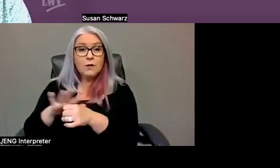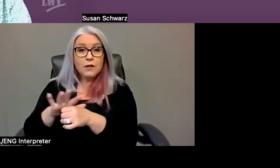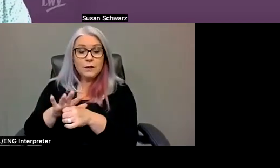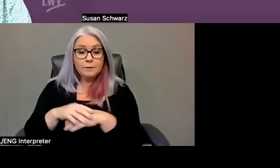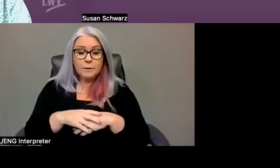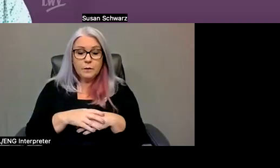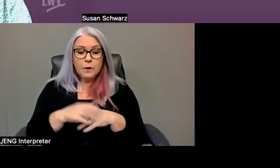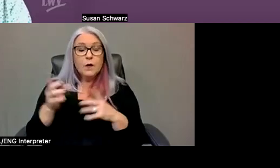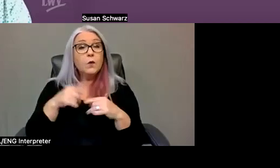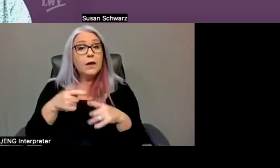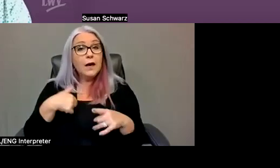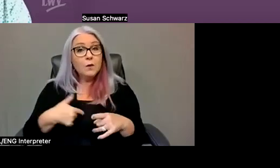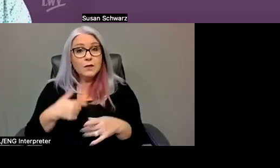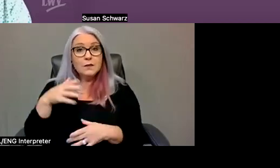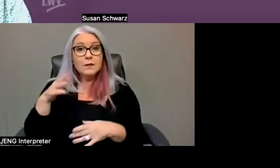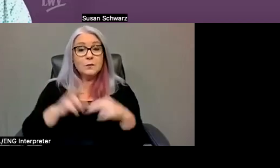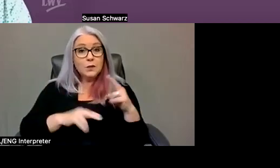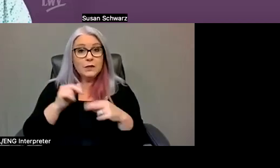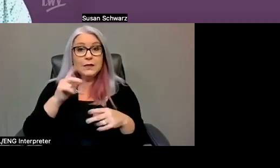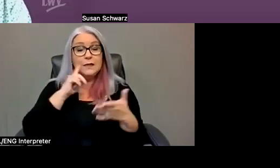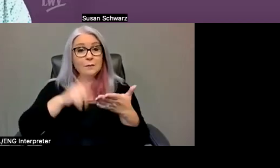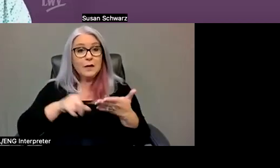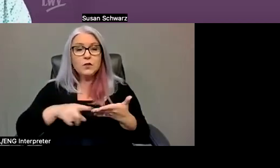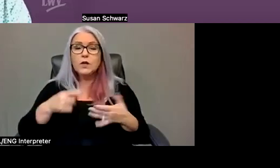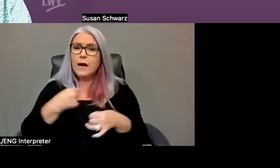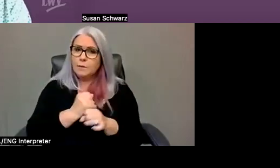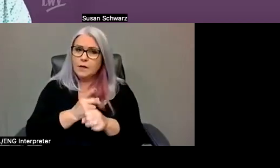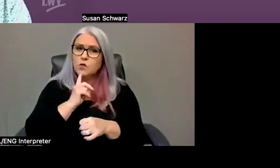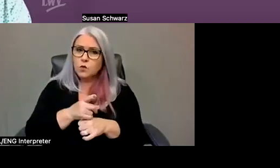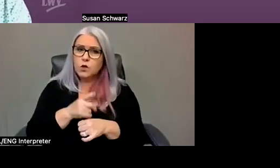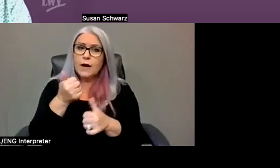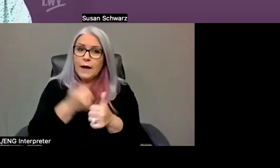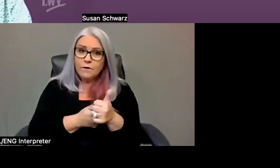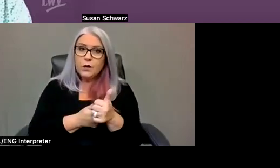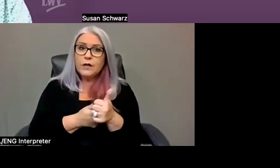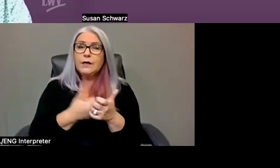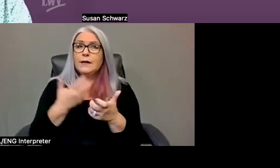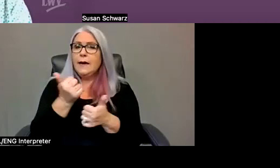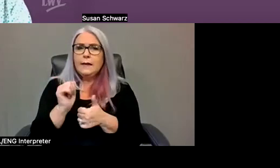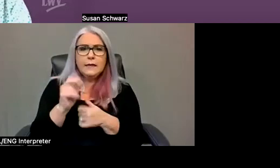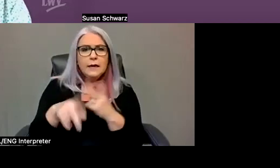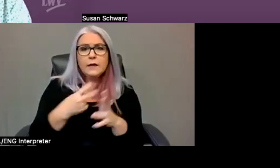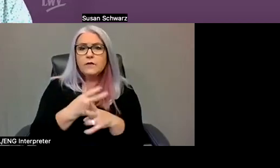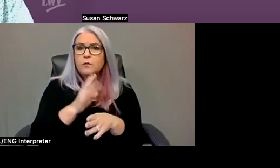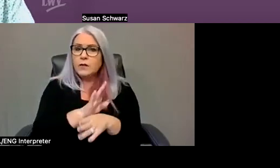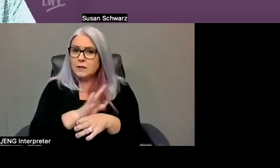I made sure that every project that came before us, commercial projects, that is,